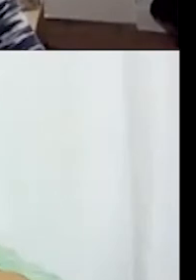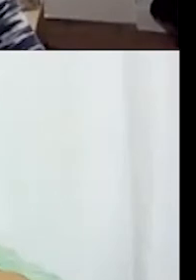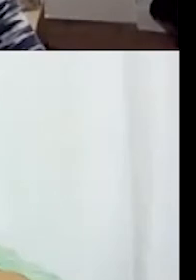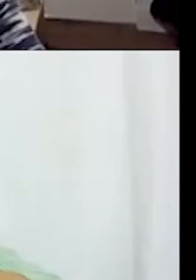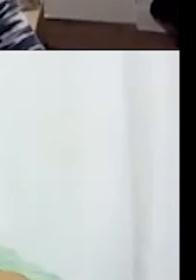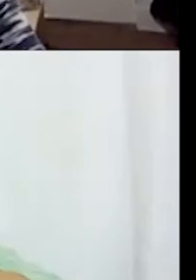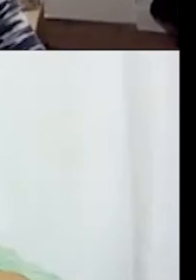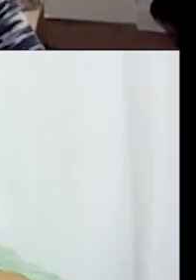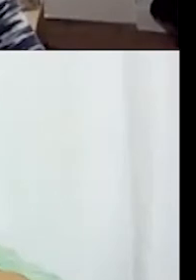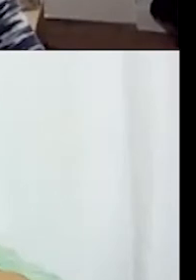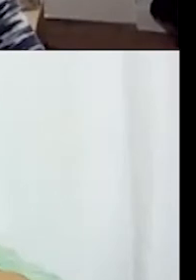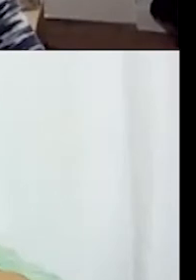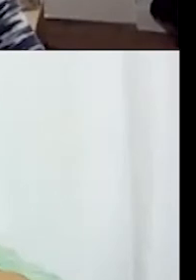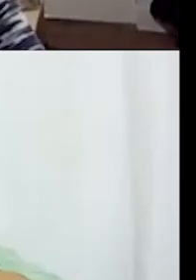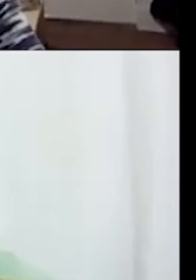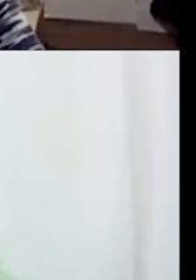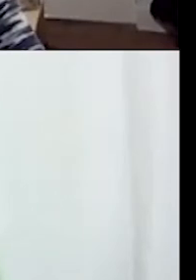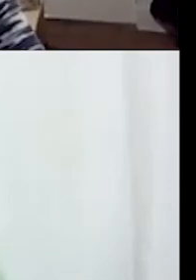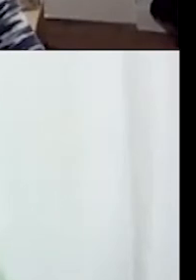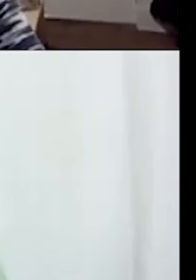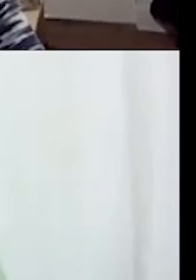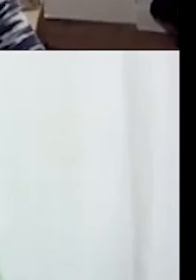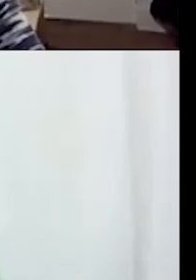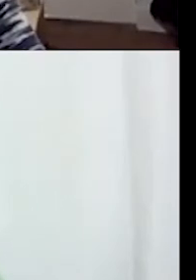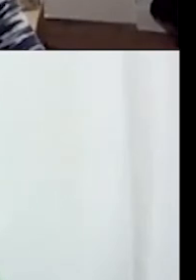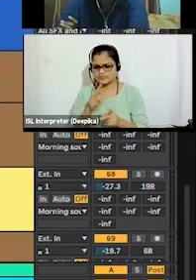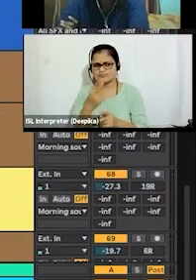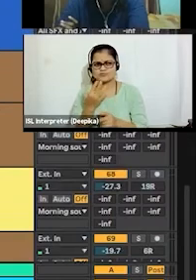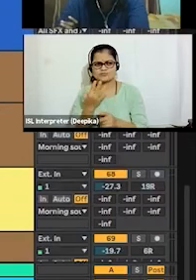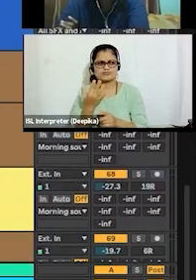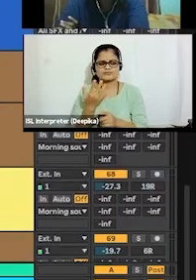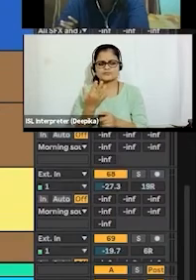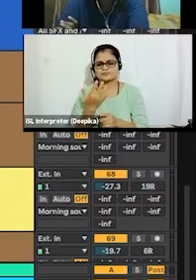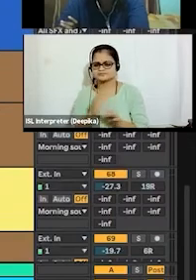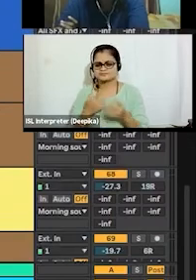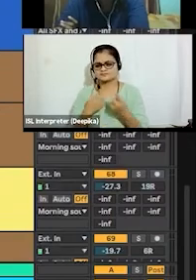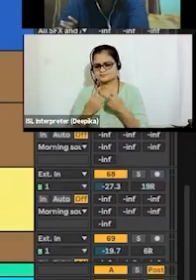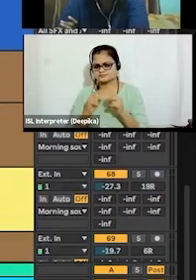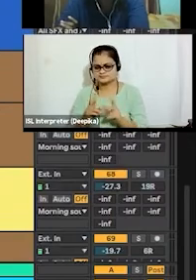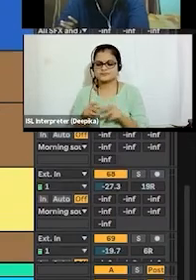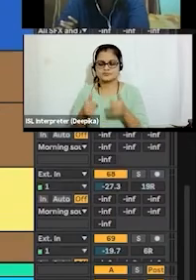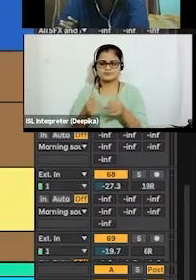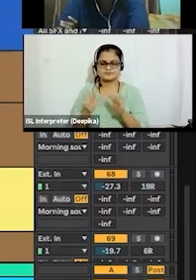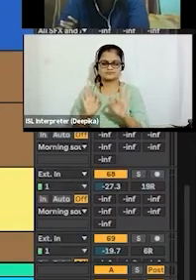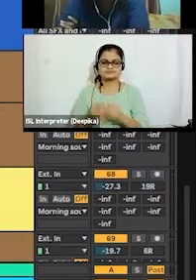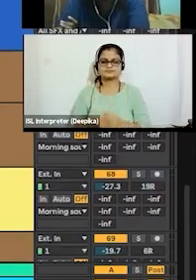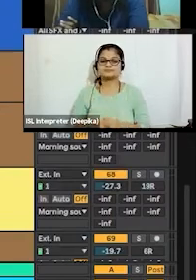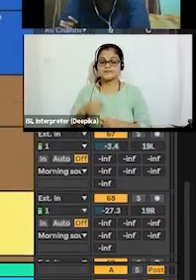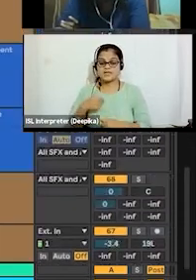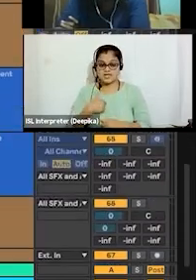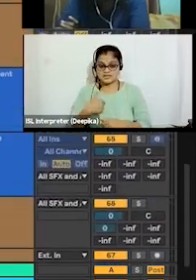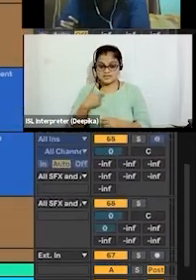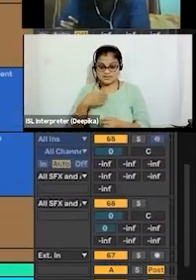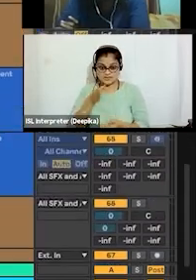that's like, I think that's what is making the track sound a little big to me. Okay, all right. So my song starts